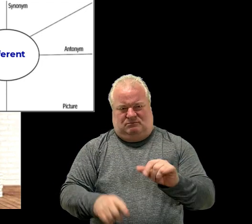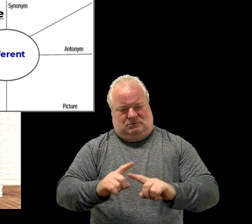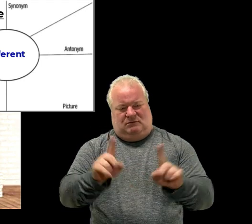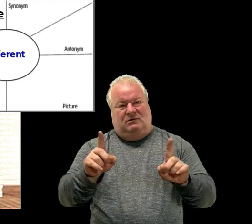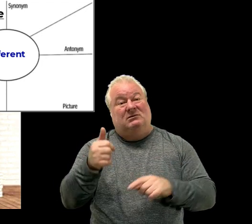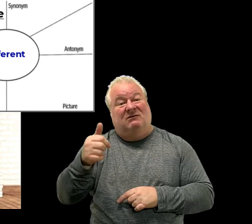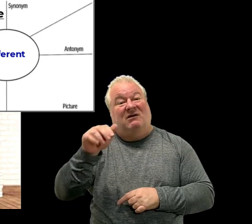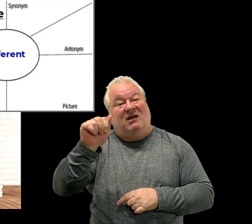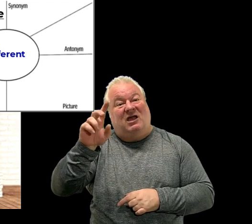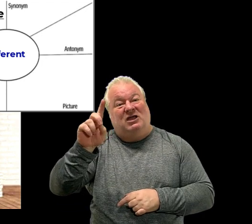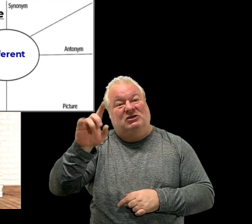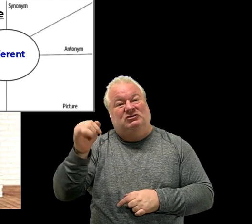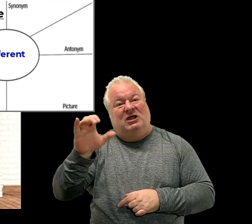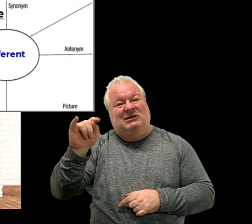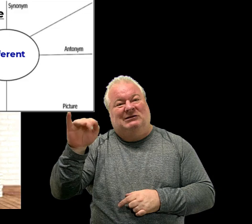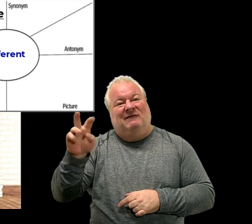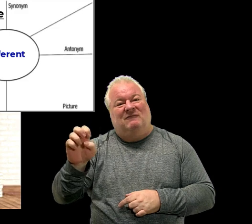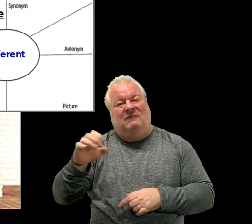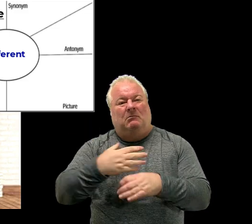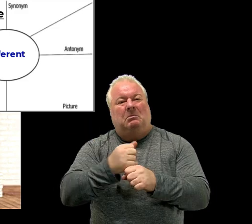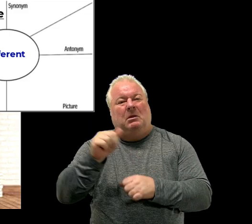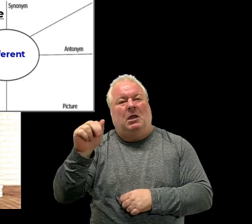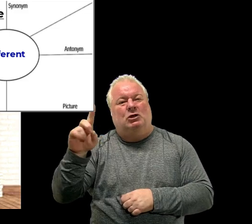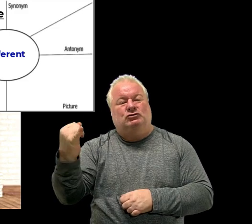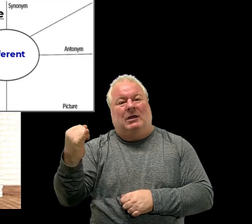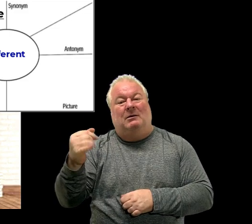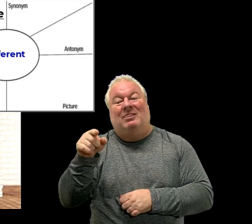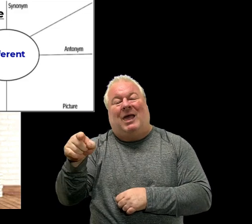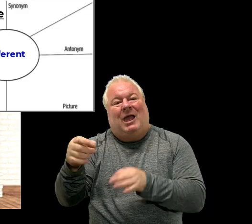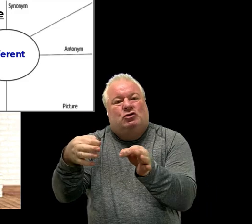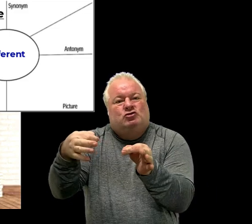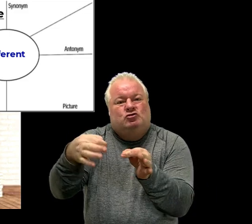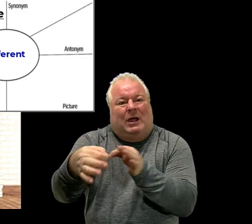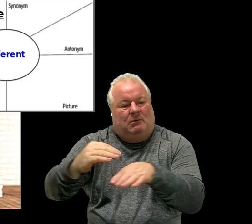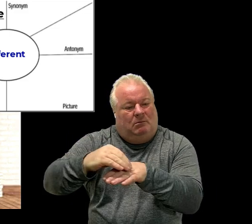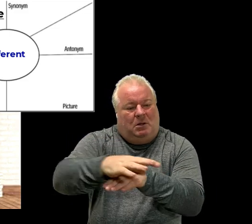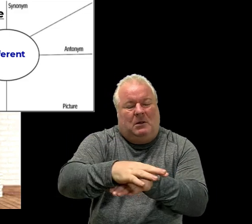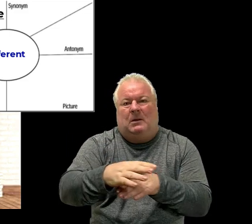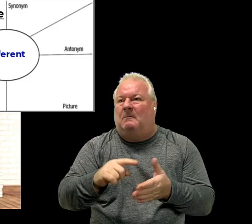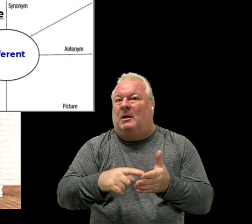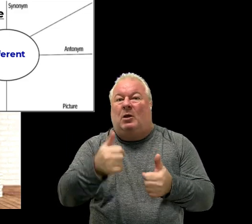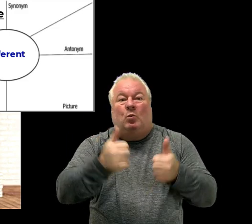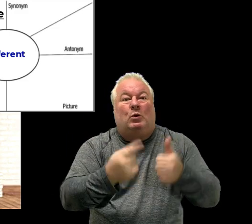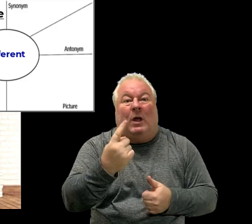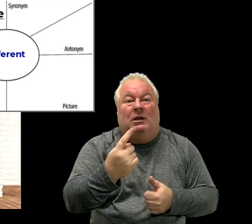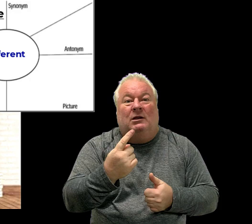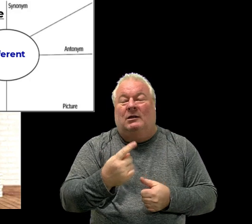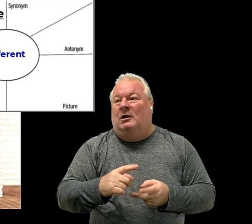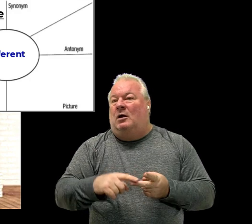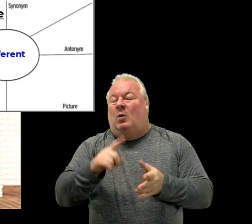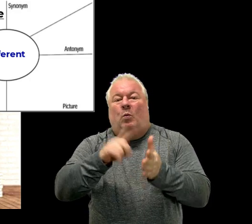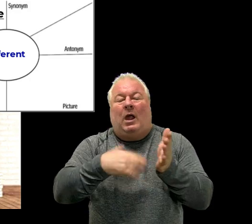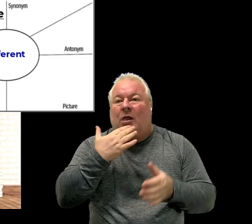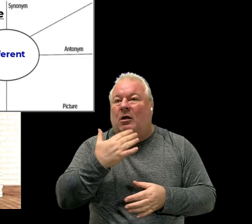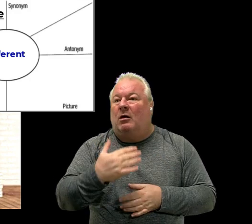an adjective. Remember that an adjective describes, it can tell you which one, what color,